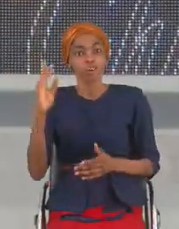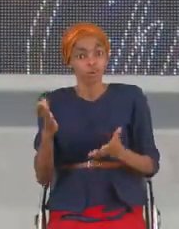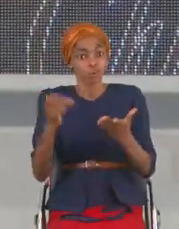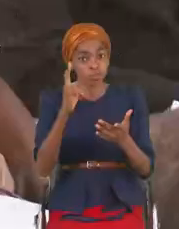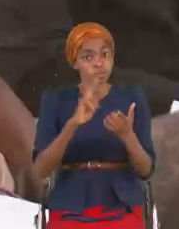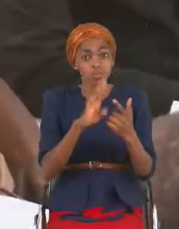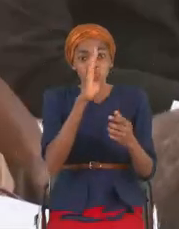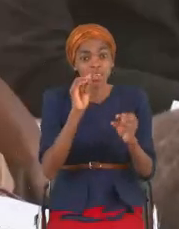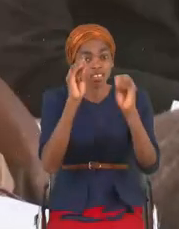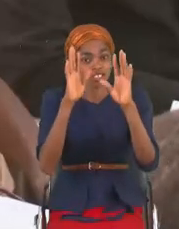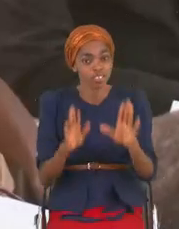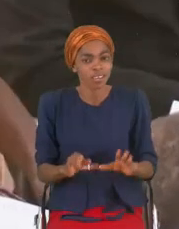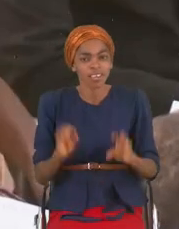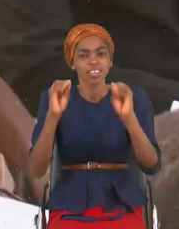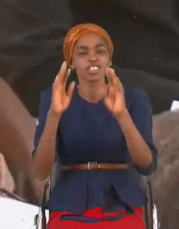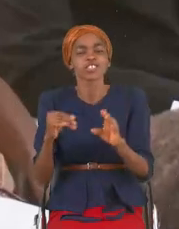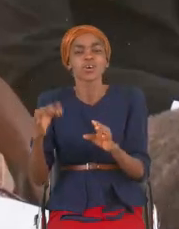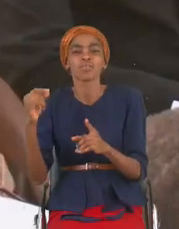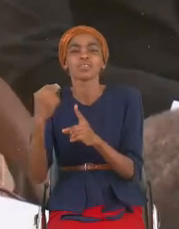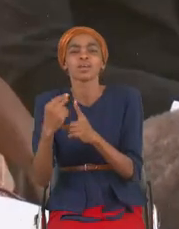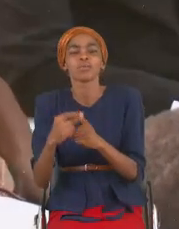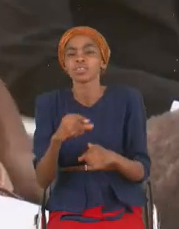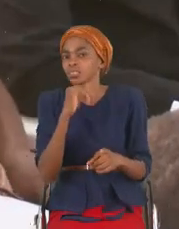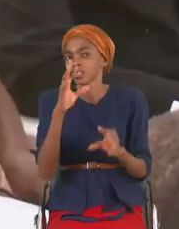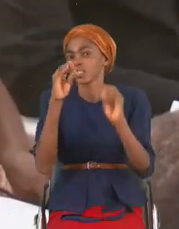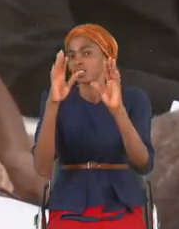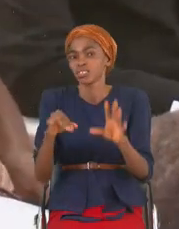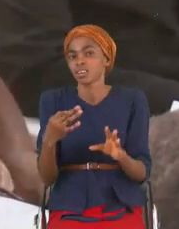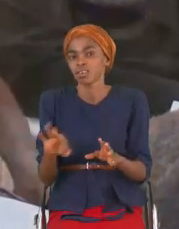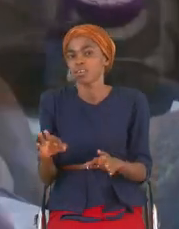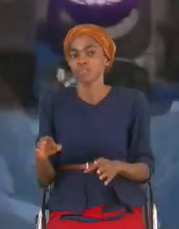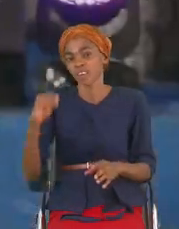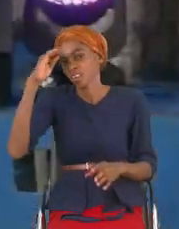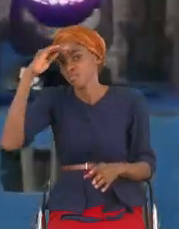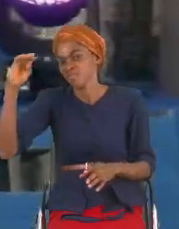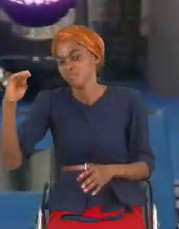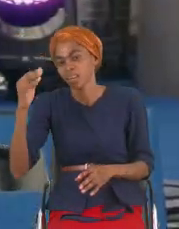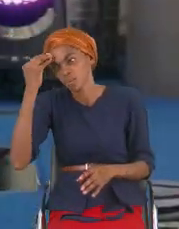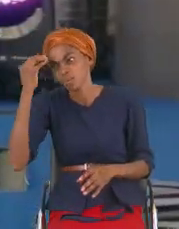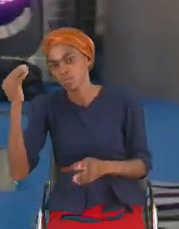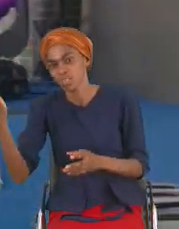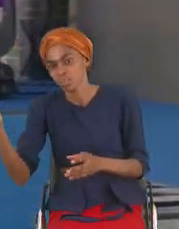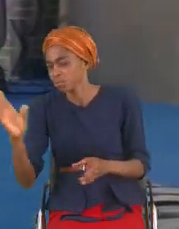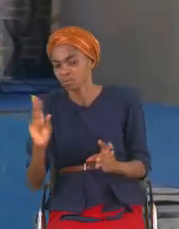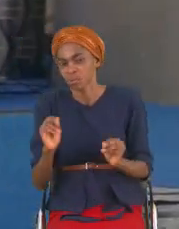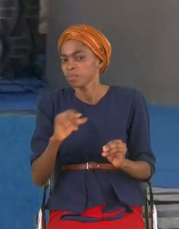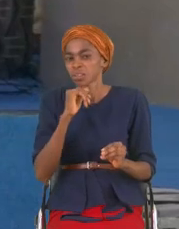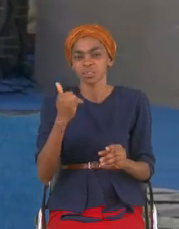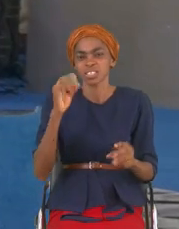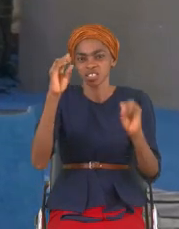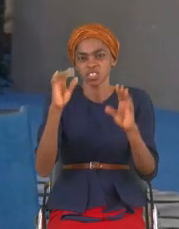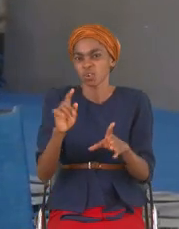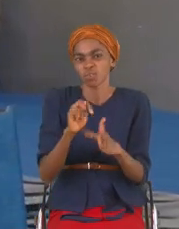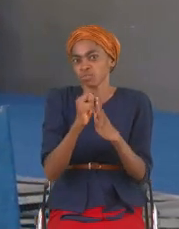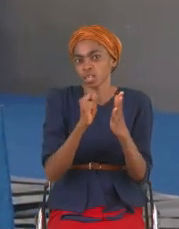a teacher of the word, not a teacher of human opinion, not a teacher of tradition, a